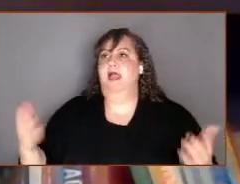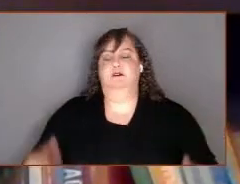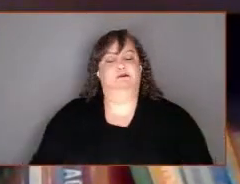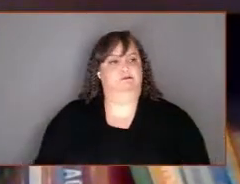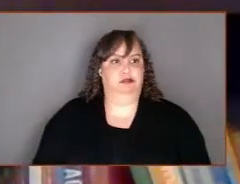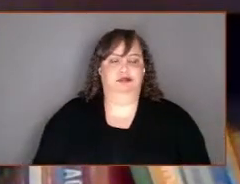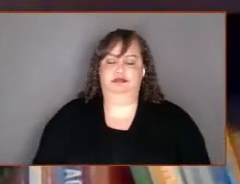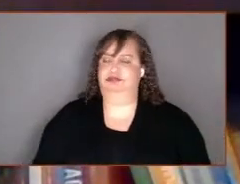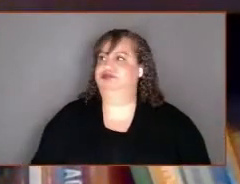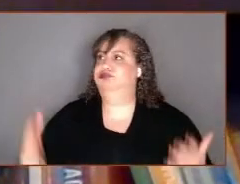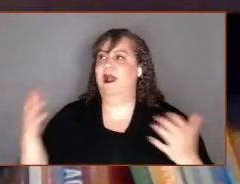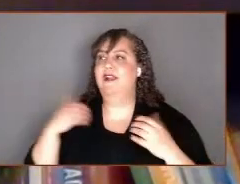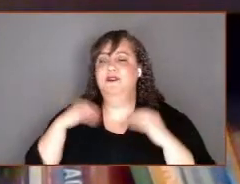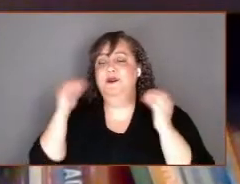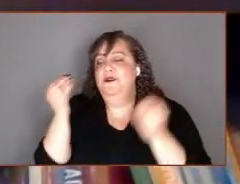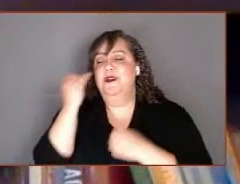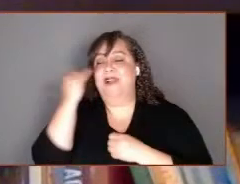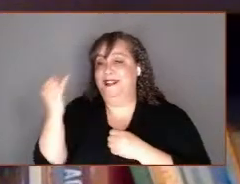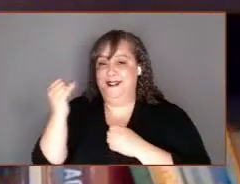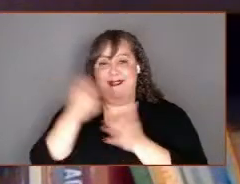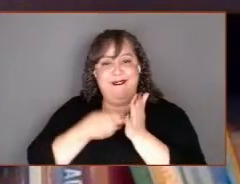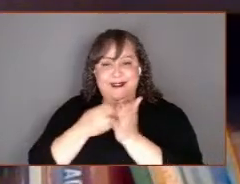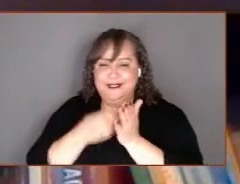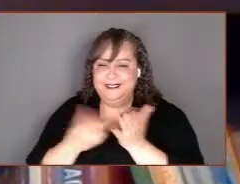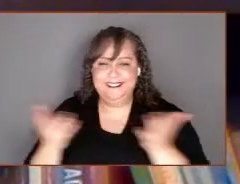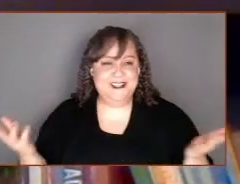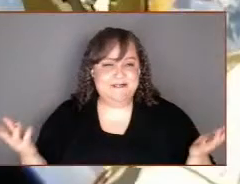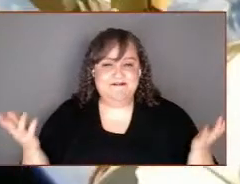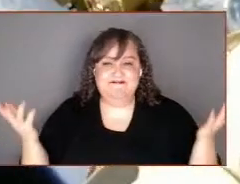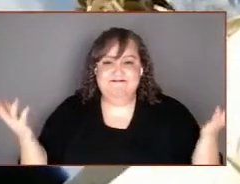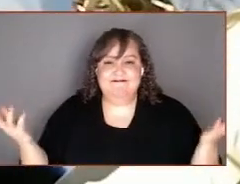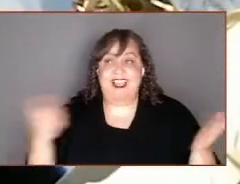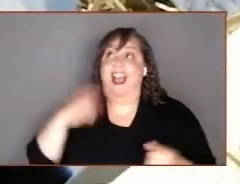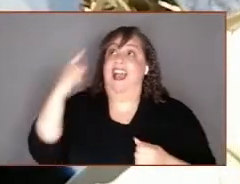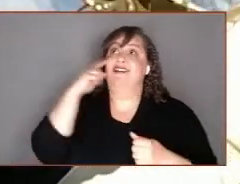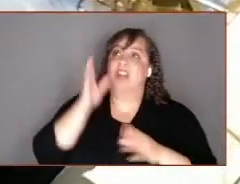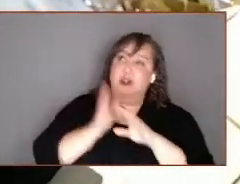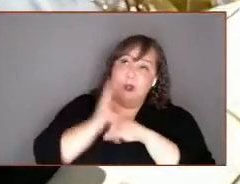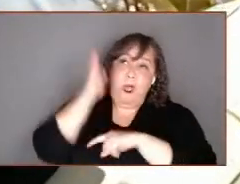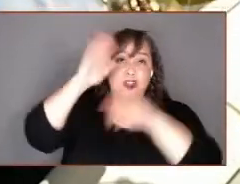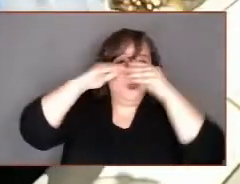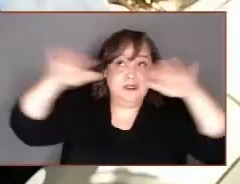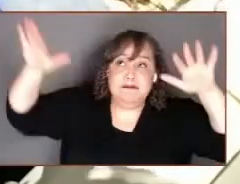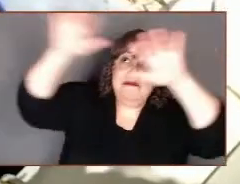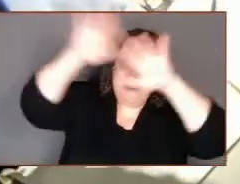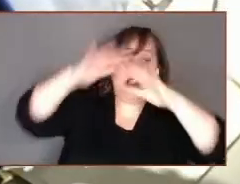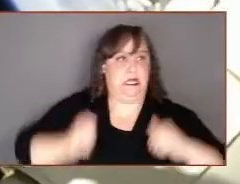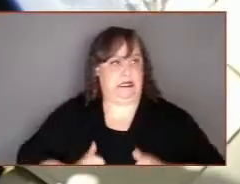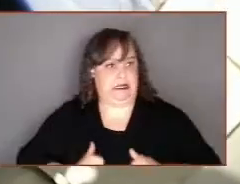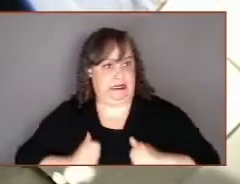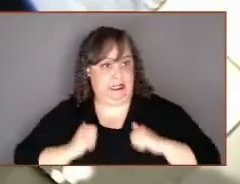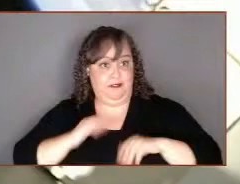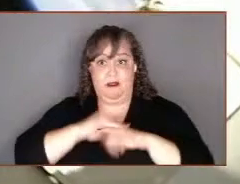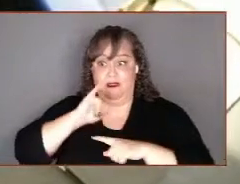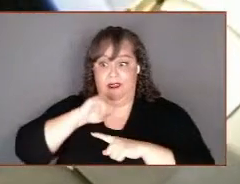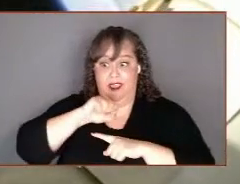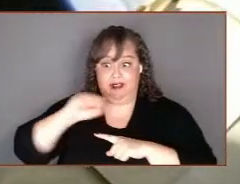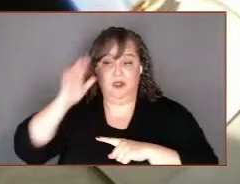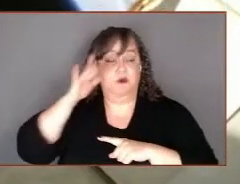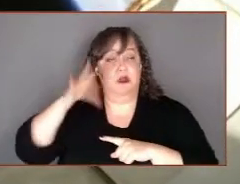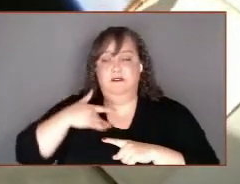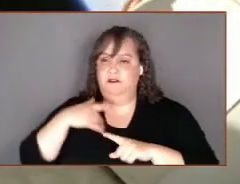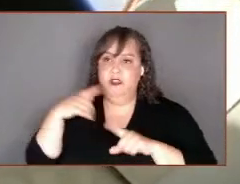have no idea. I mean, I thought going into space and living on the space station was going to feel a certain way, and it